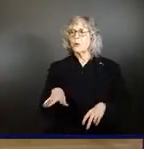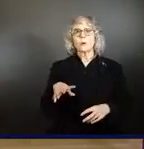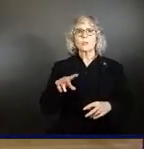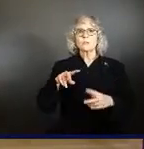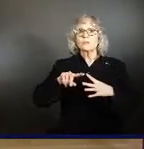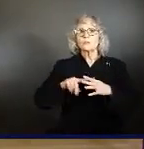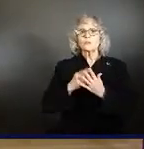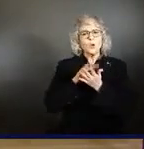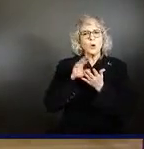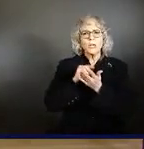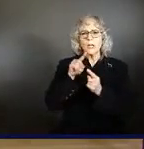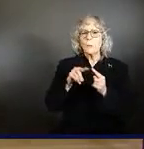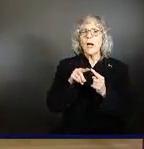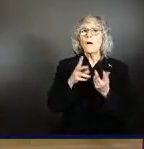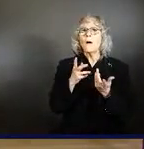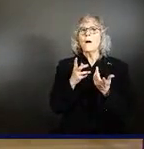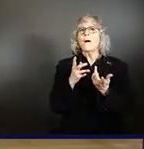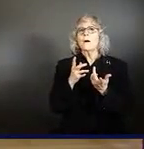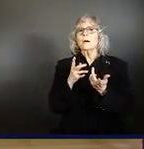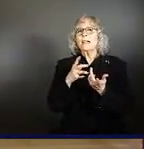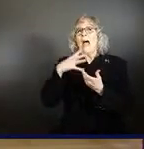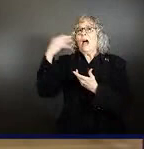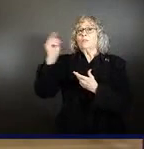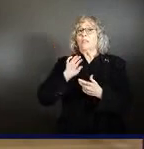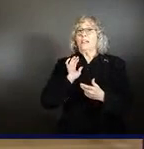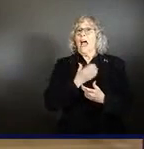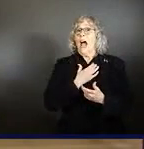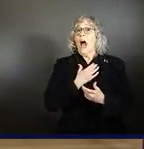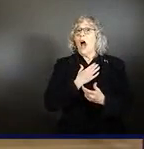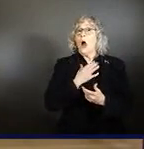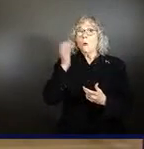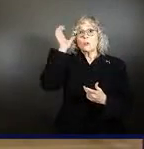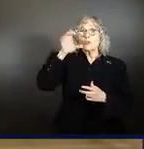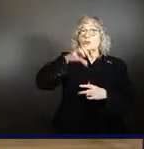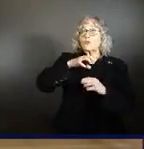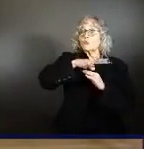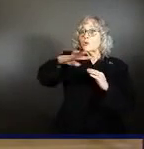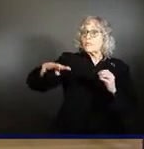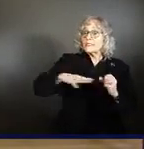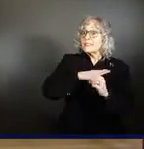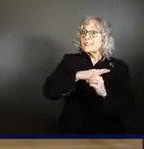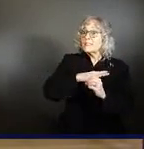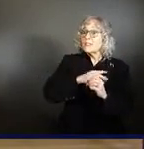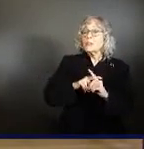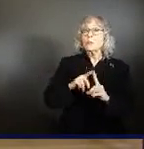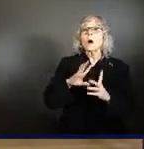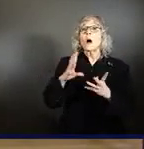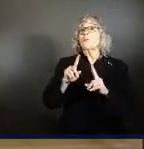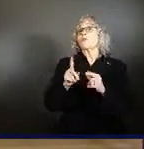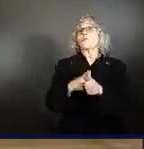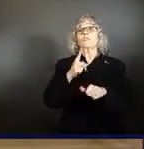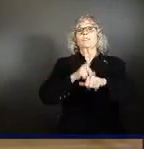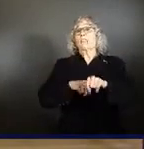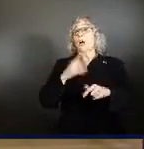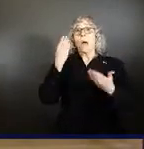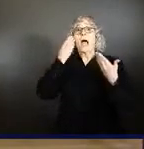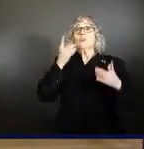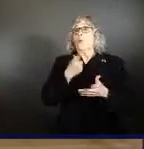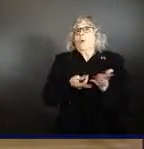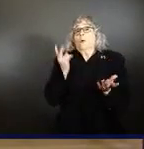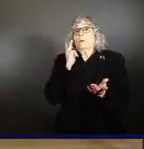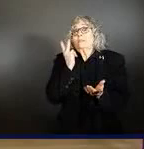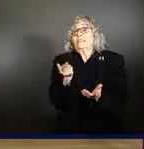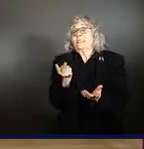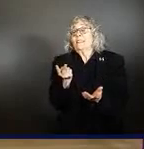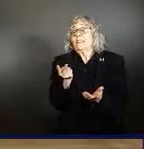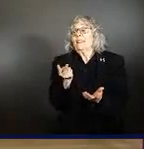system for the first time with exquisite detail. I don't know what we will see. We have some idea, of course, but the universe keeps us surprising